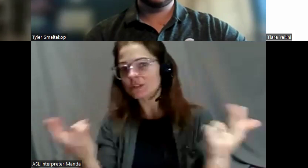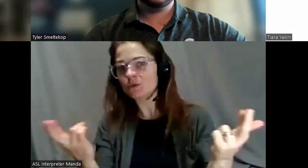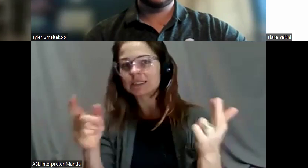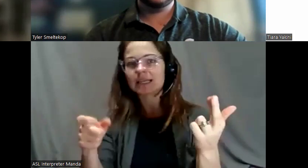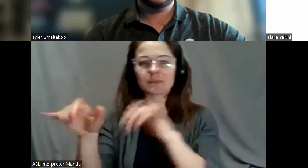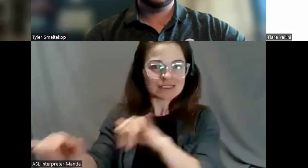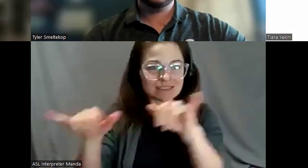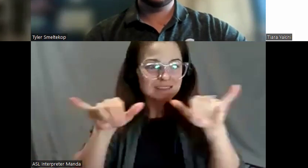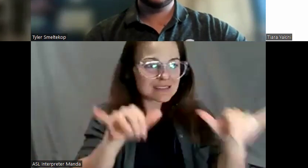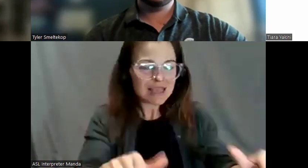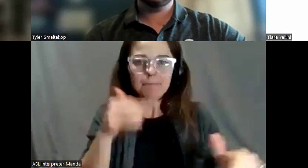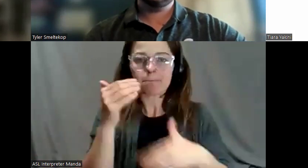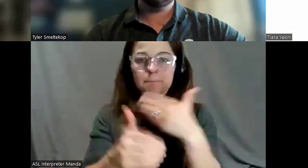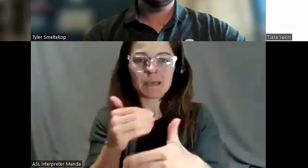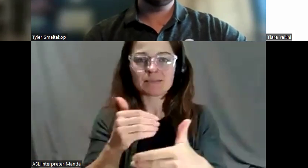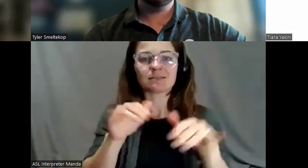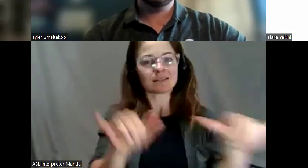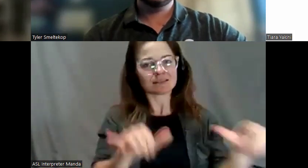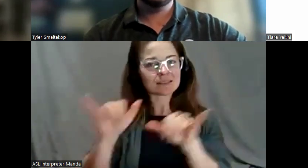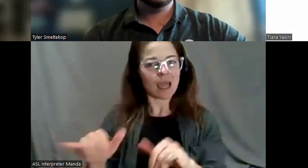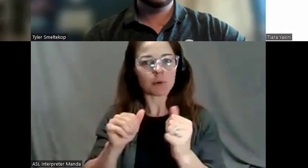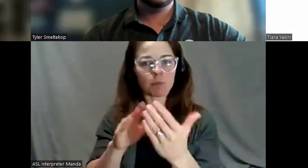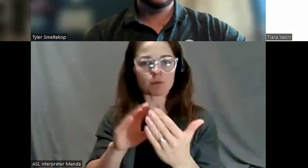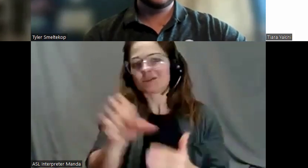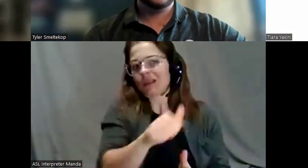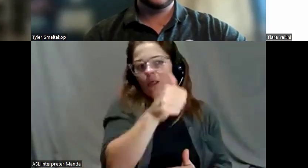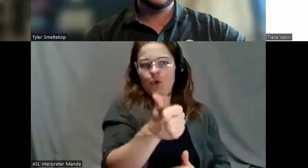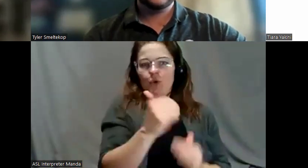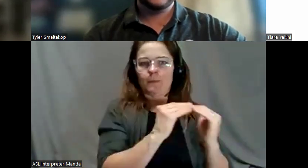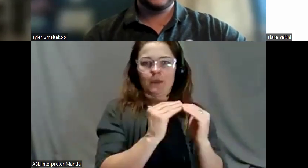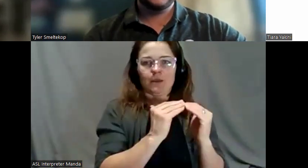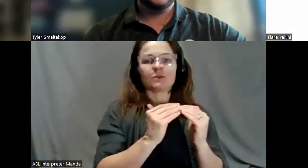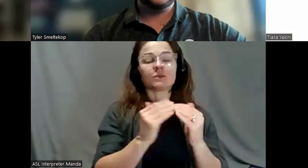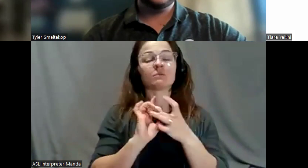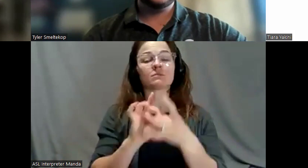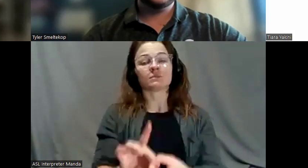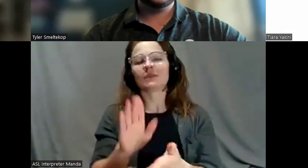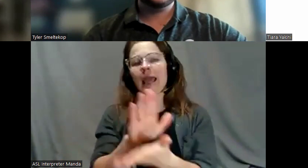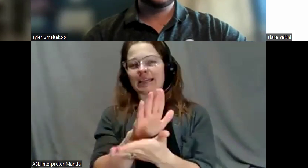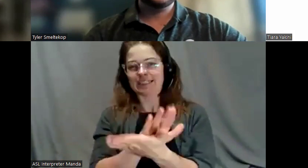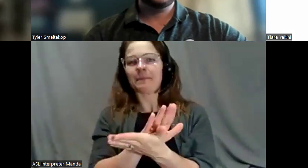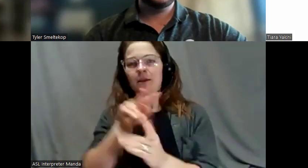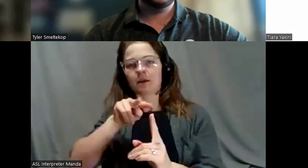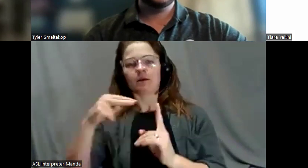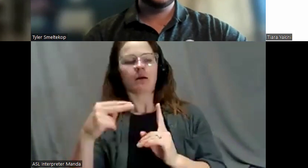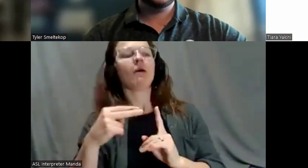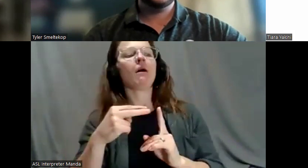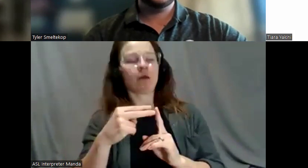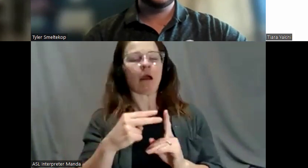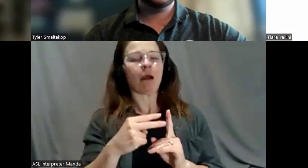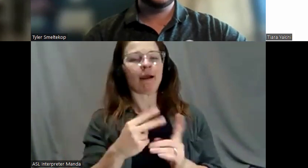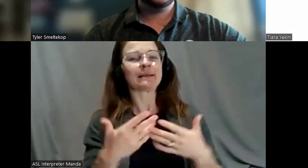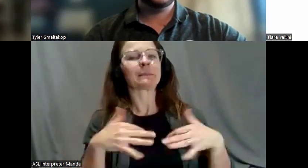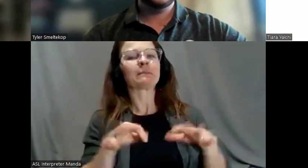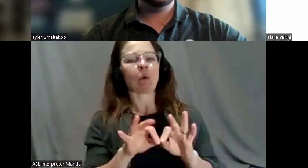same pace as the rest of their classmates. And so coming from the academic side, I see it's important that all students are able